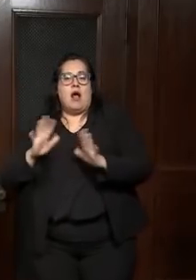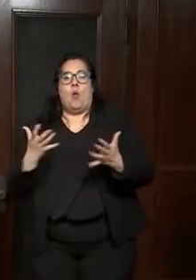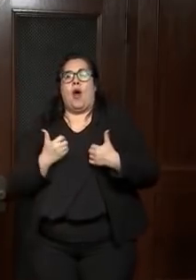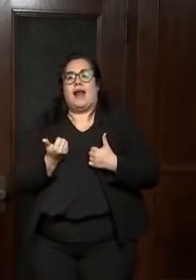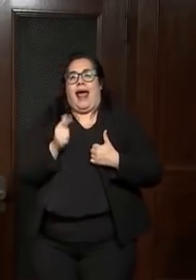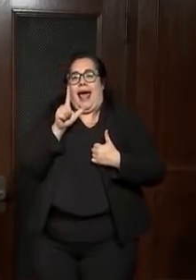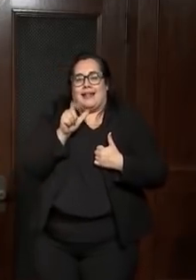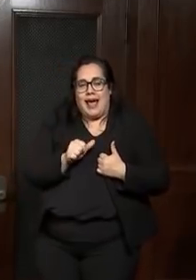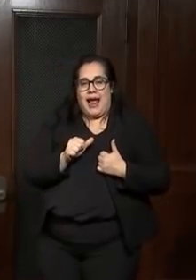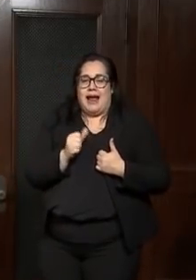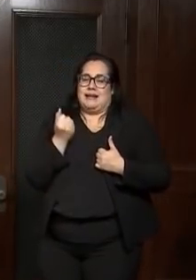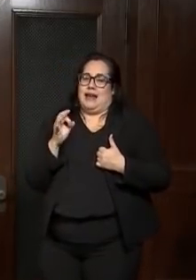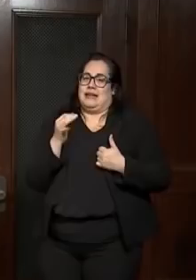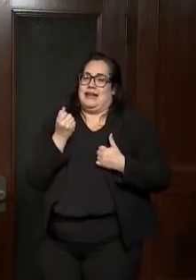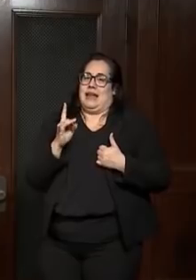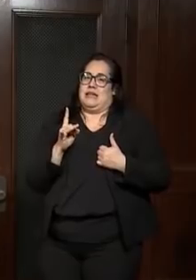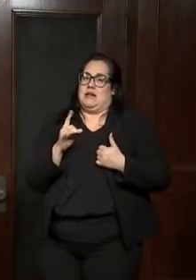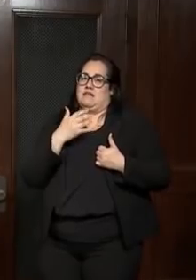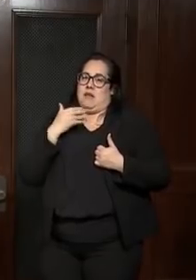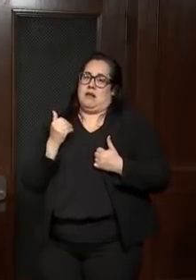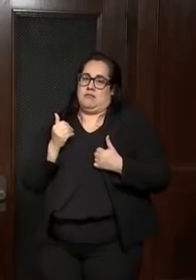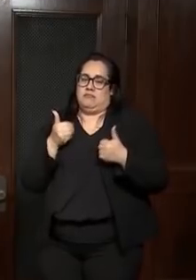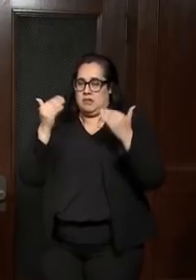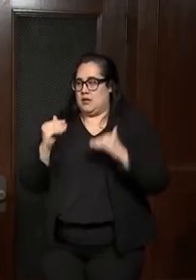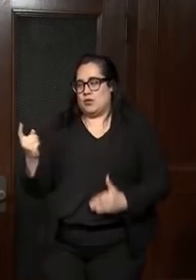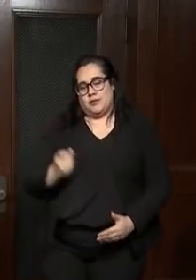1918 experience instead. Next question, please.